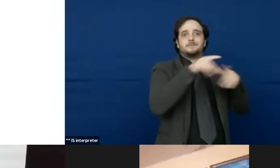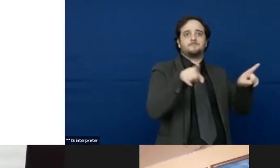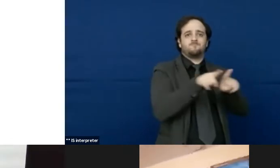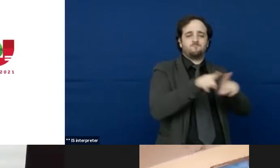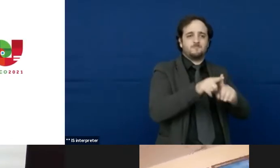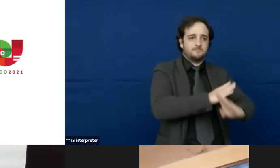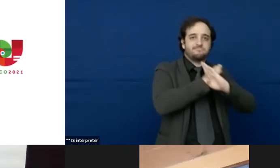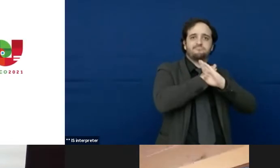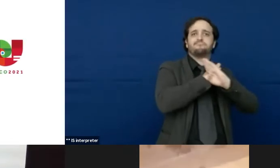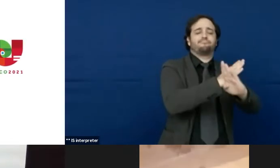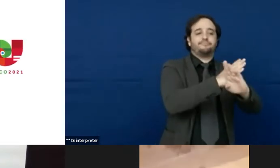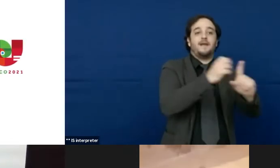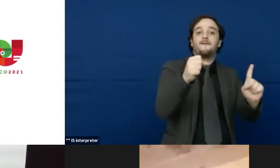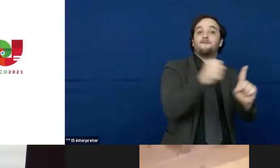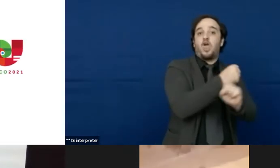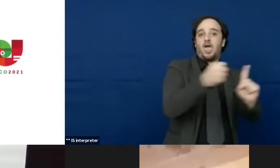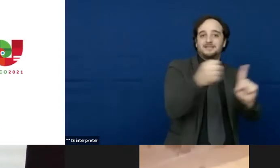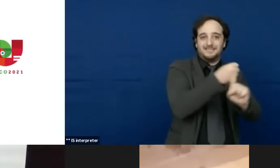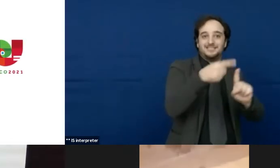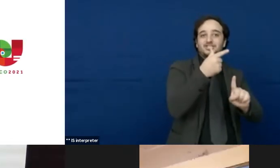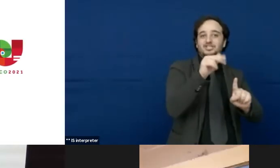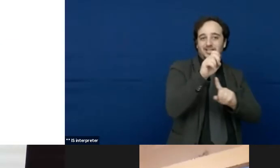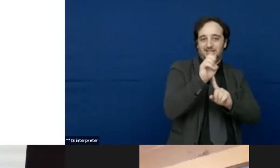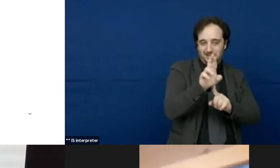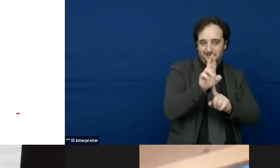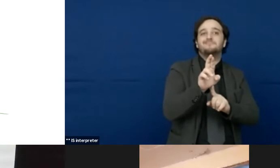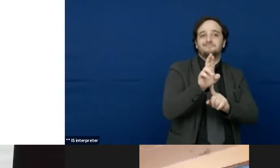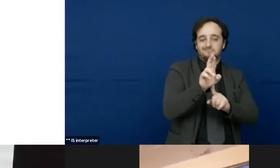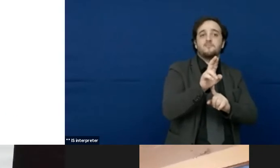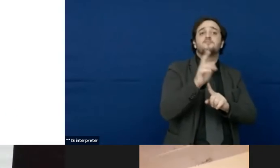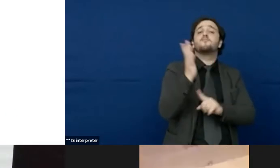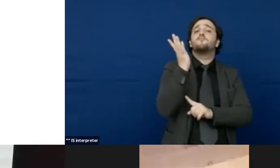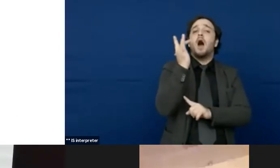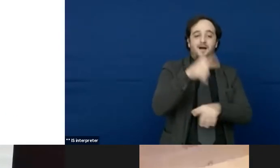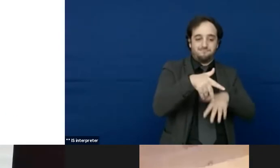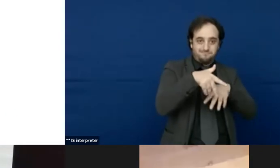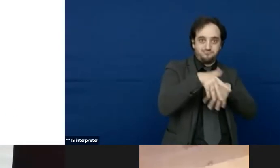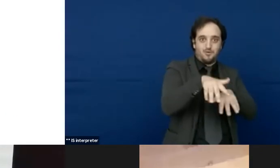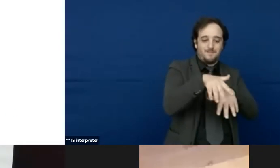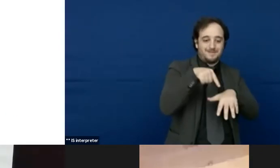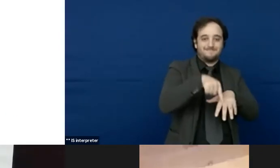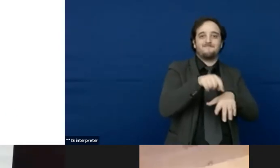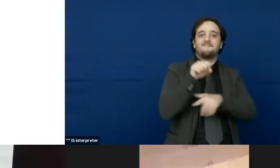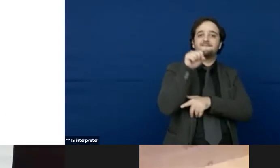five organizations that made up for inclusive safe spaces for women and girls.